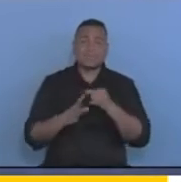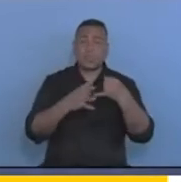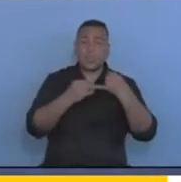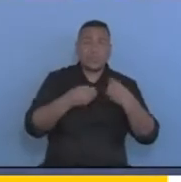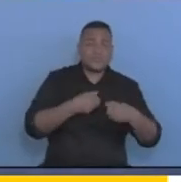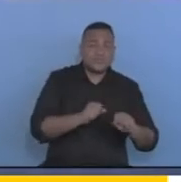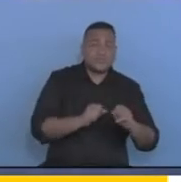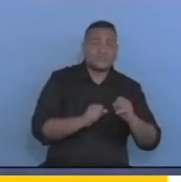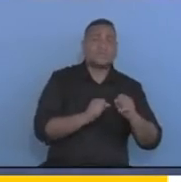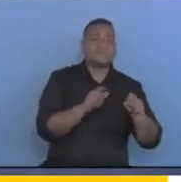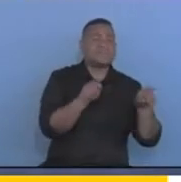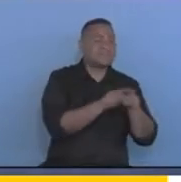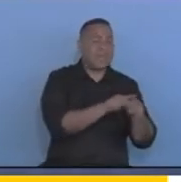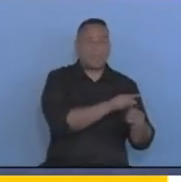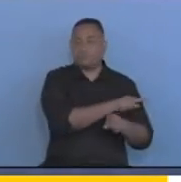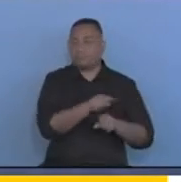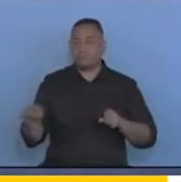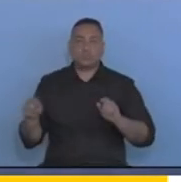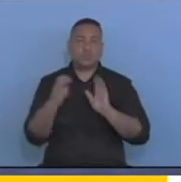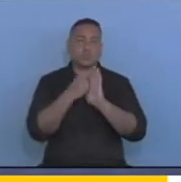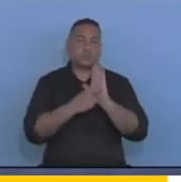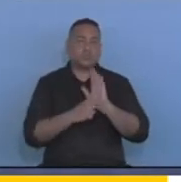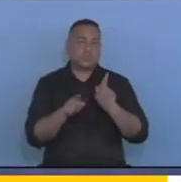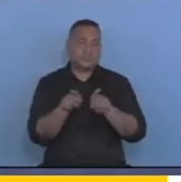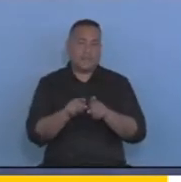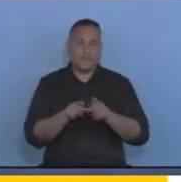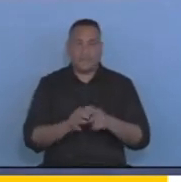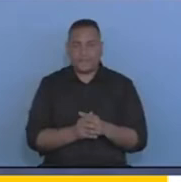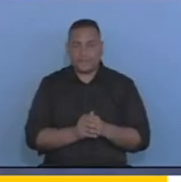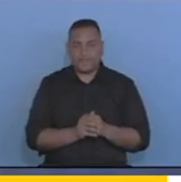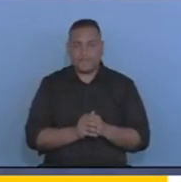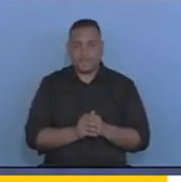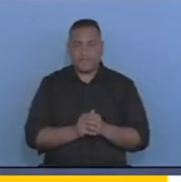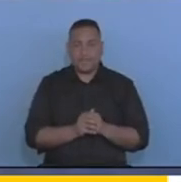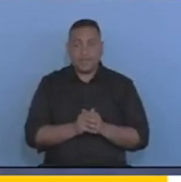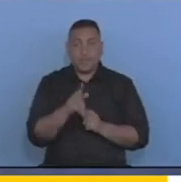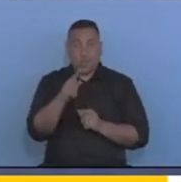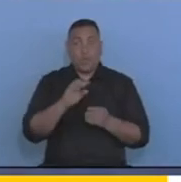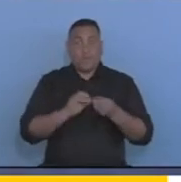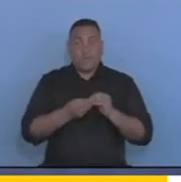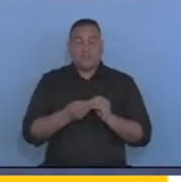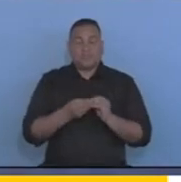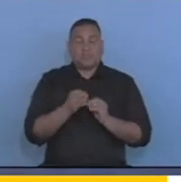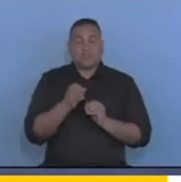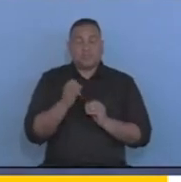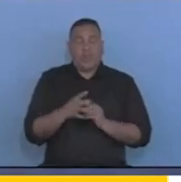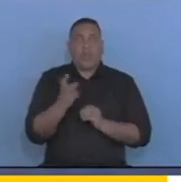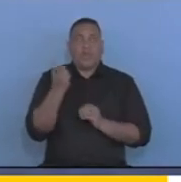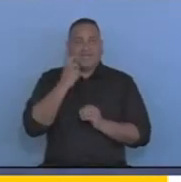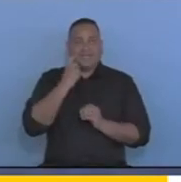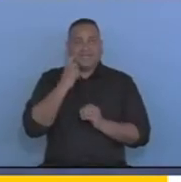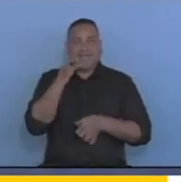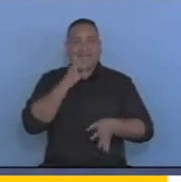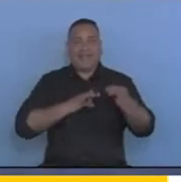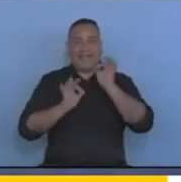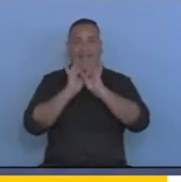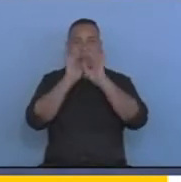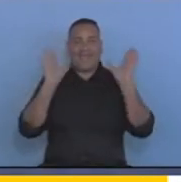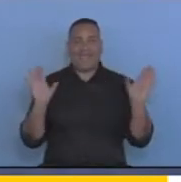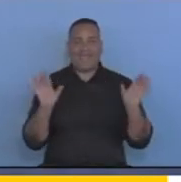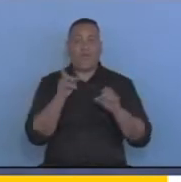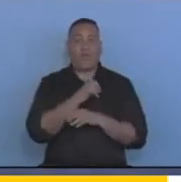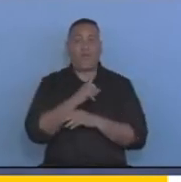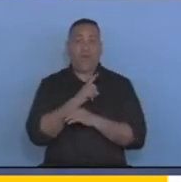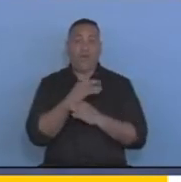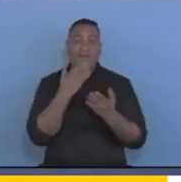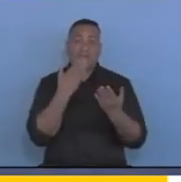machinist. You make it sound so easy, but it is definitely brilliant because and there we can see everything. I mean,